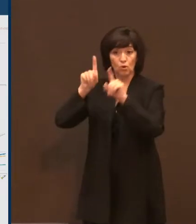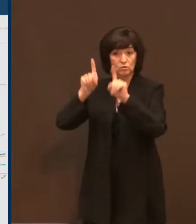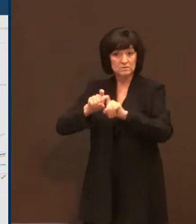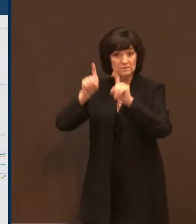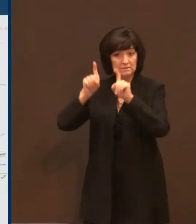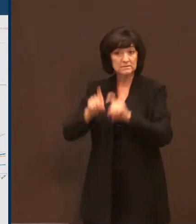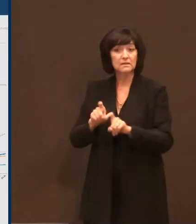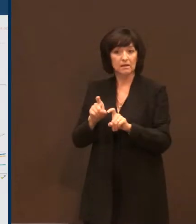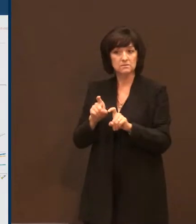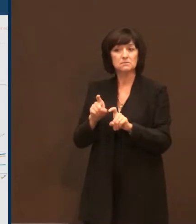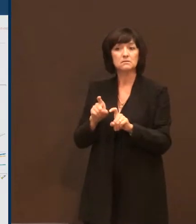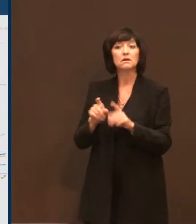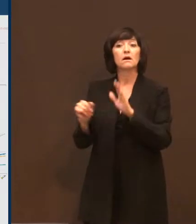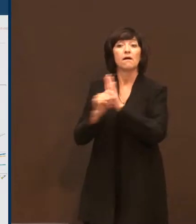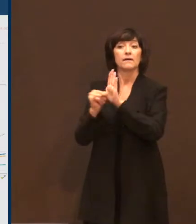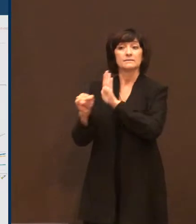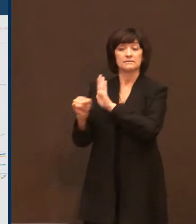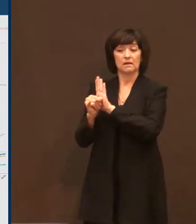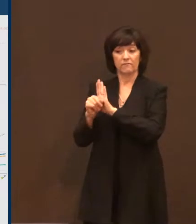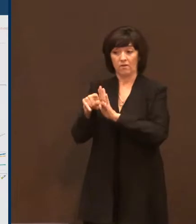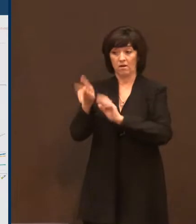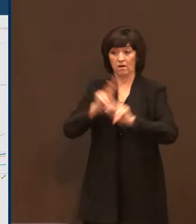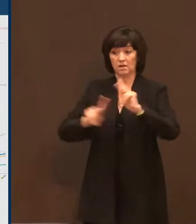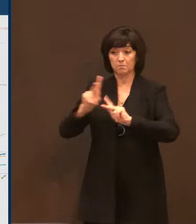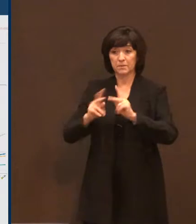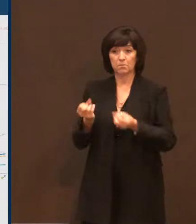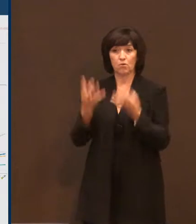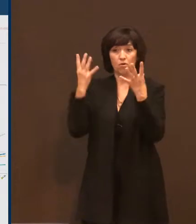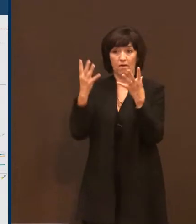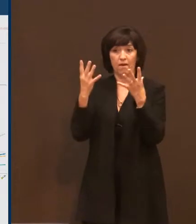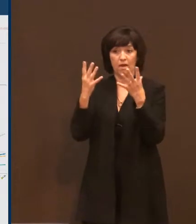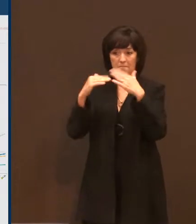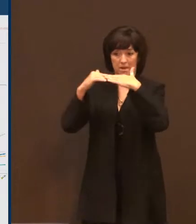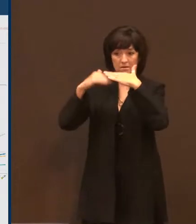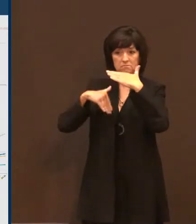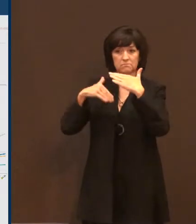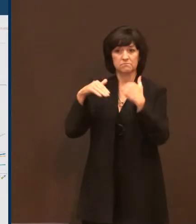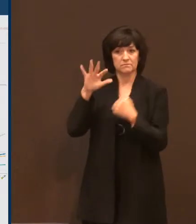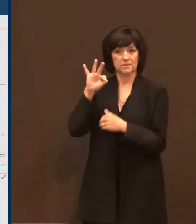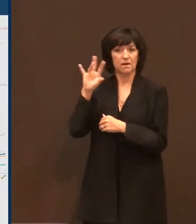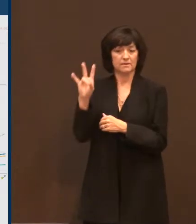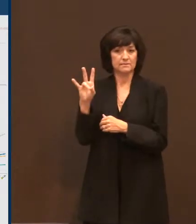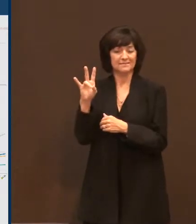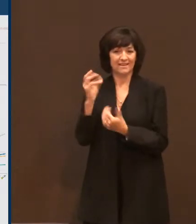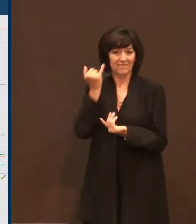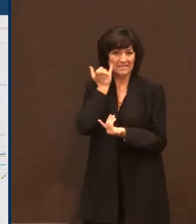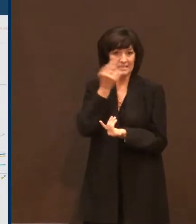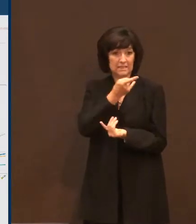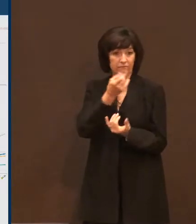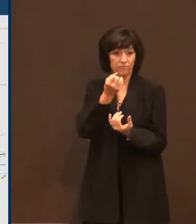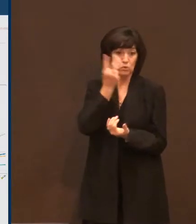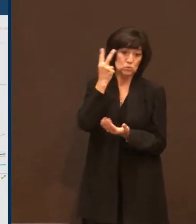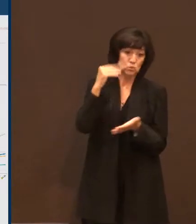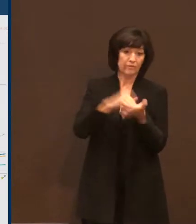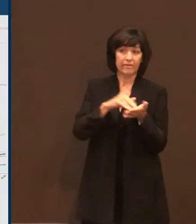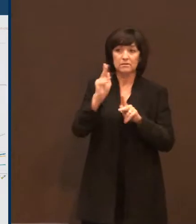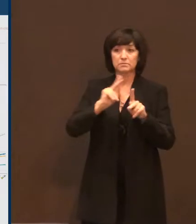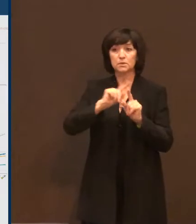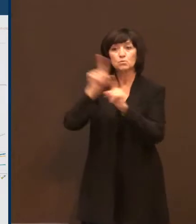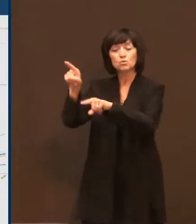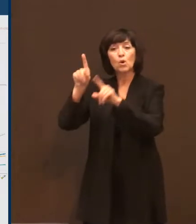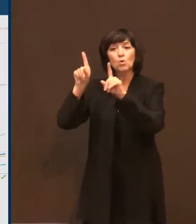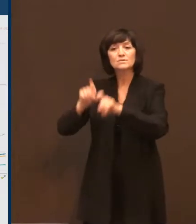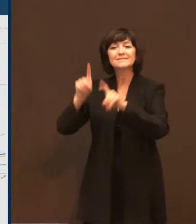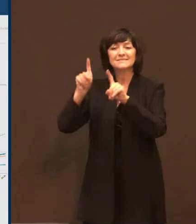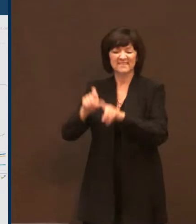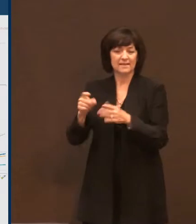going to end up going over a 97, particularly if you've got a couple thousand that you're doing and coming in. And that's why it